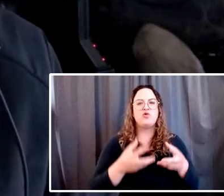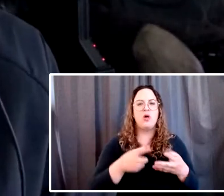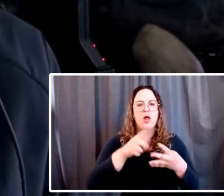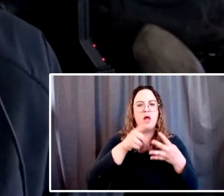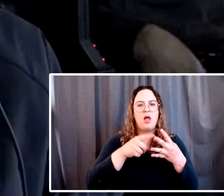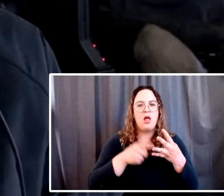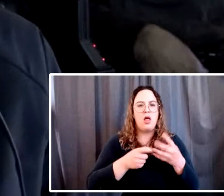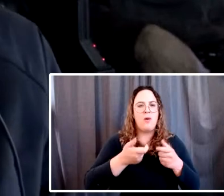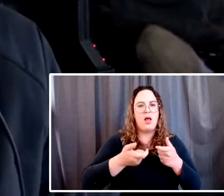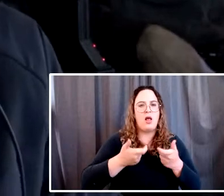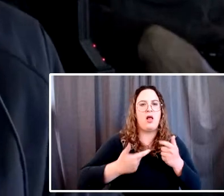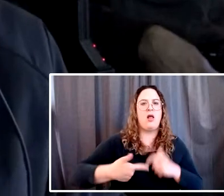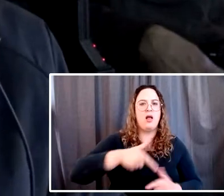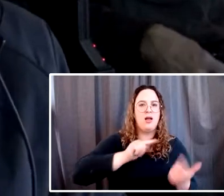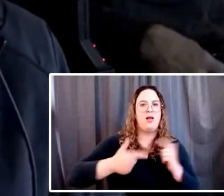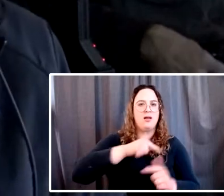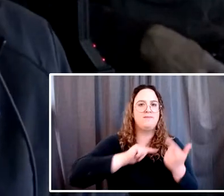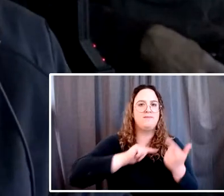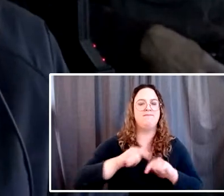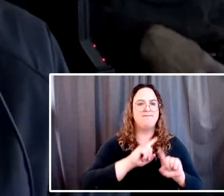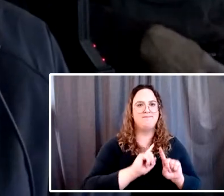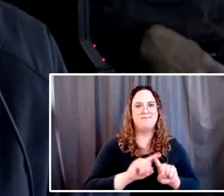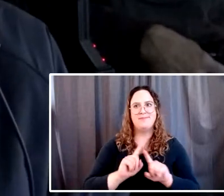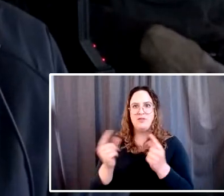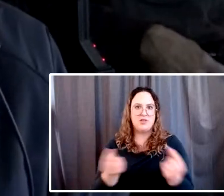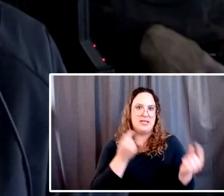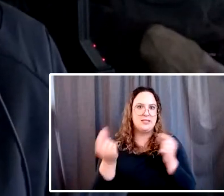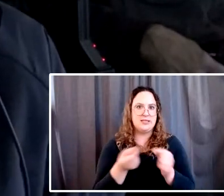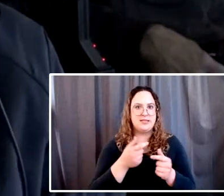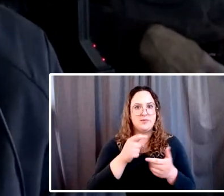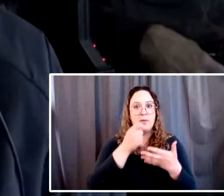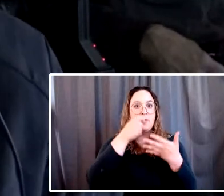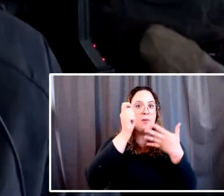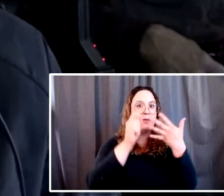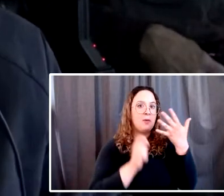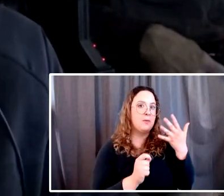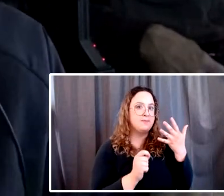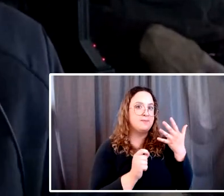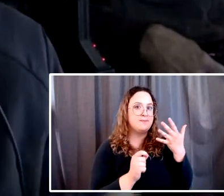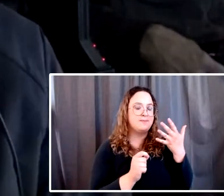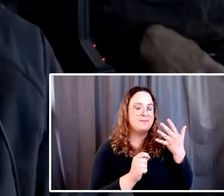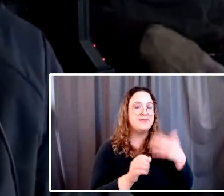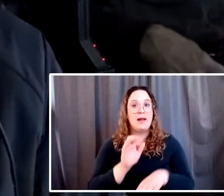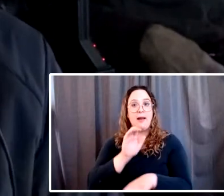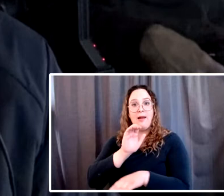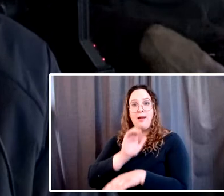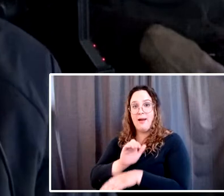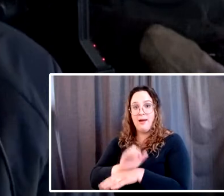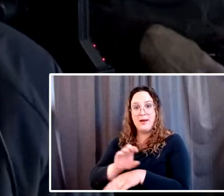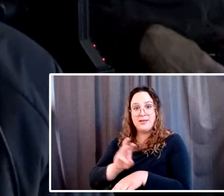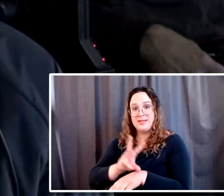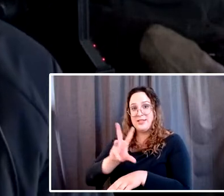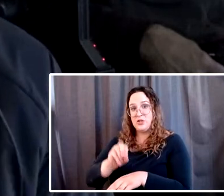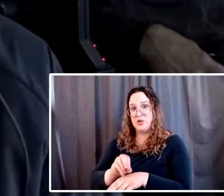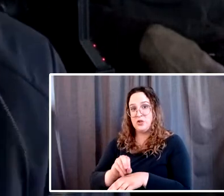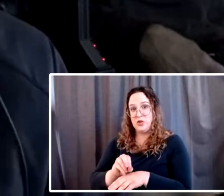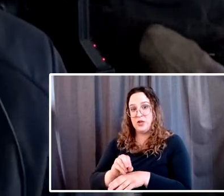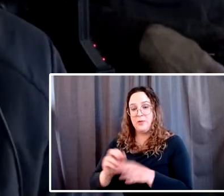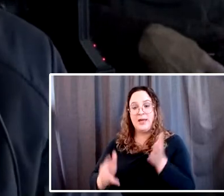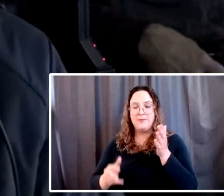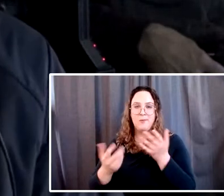doing whatever tasks we need. And then in the evening, it's about 6:30 in the evening, we get the vehicle back up on